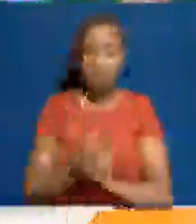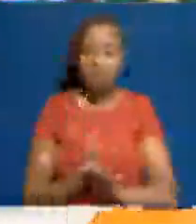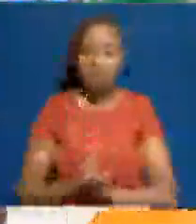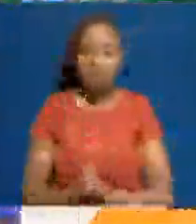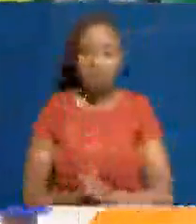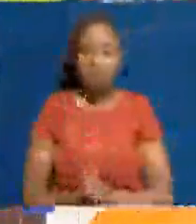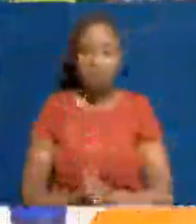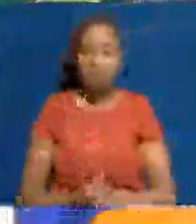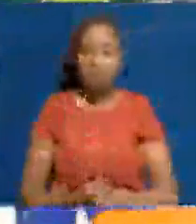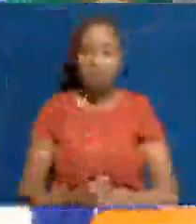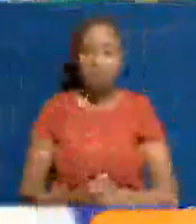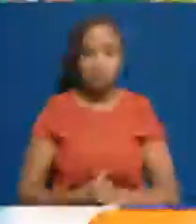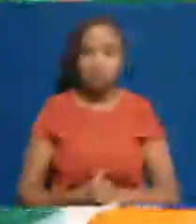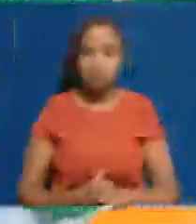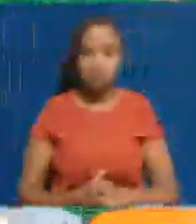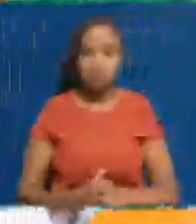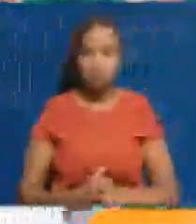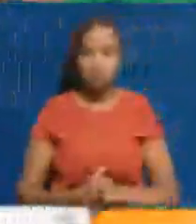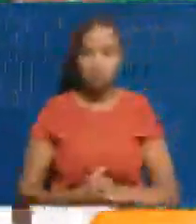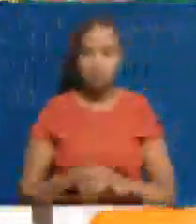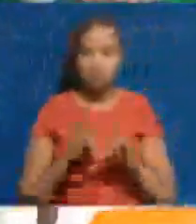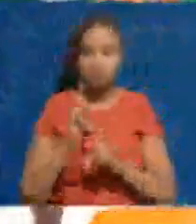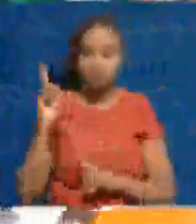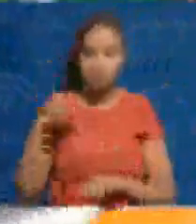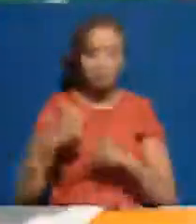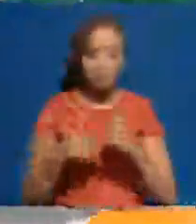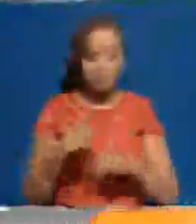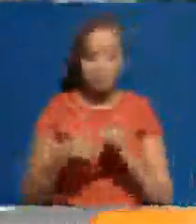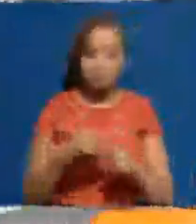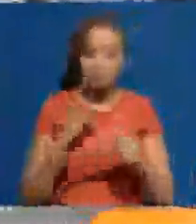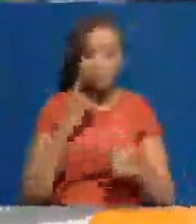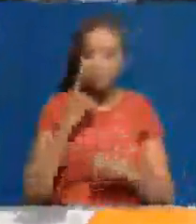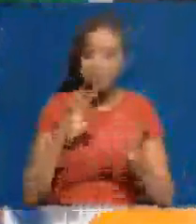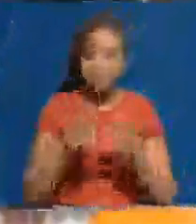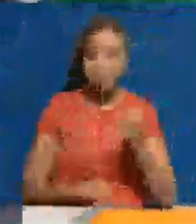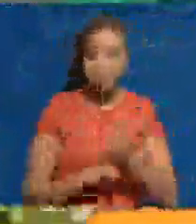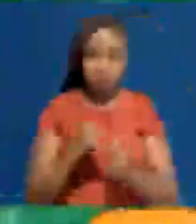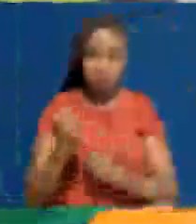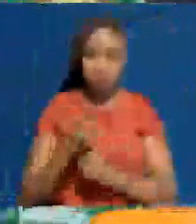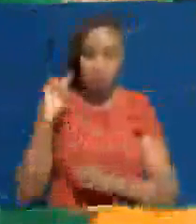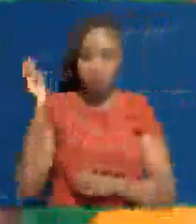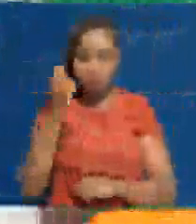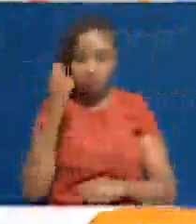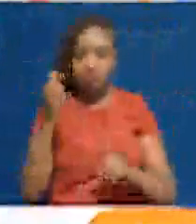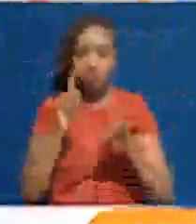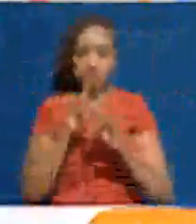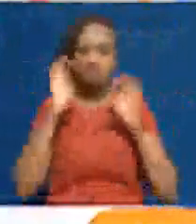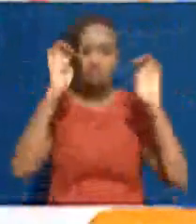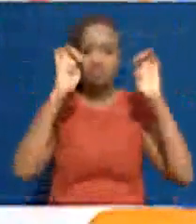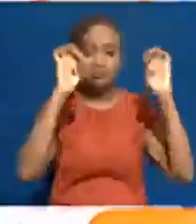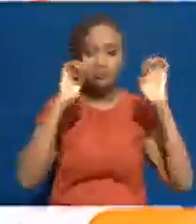on the need to grow such races in the region so as to continue Kenya and Ethiopia's dominance in the middle and long distance running. I